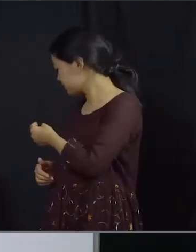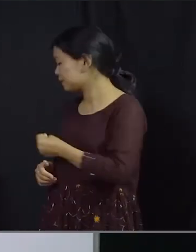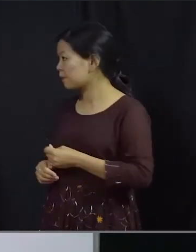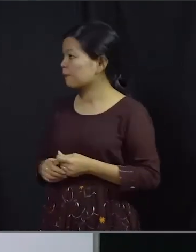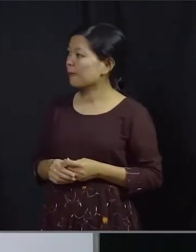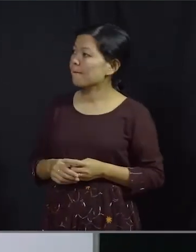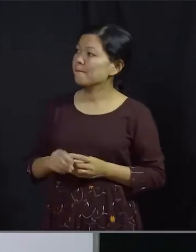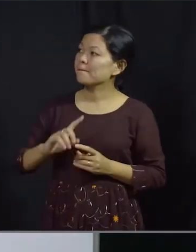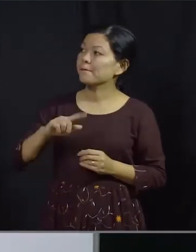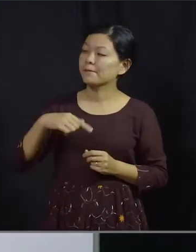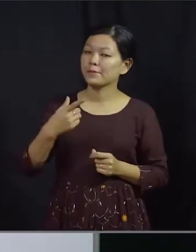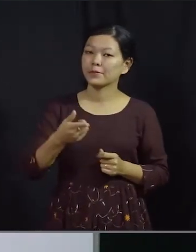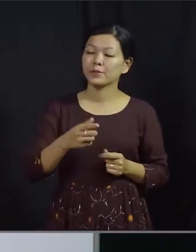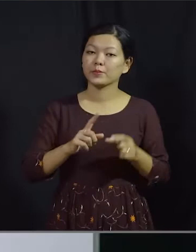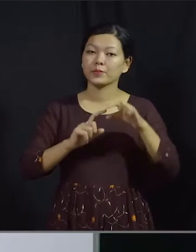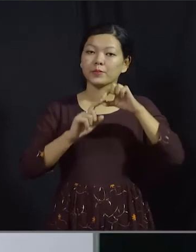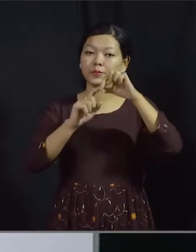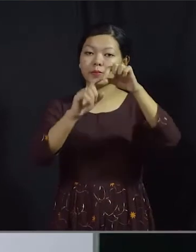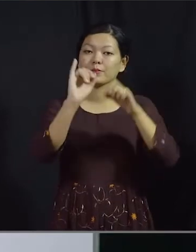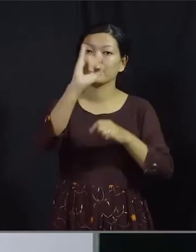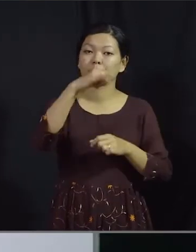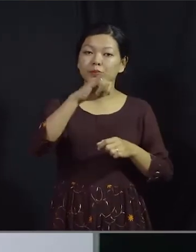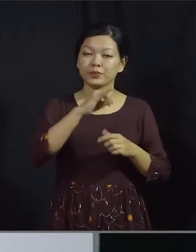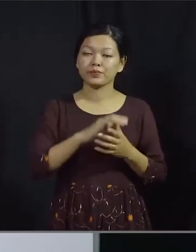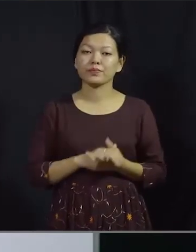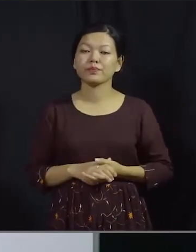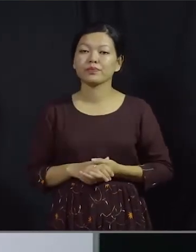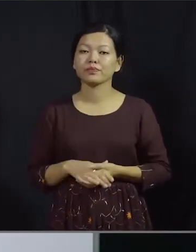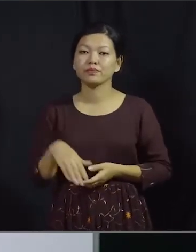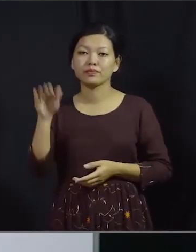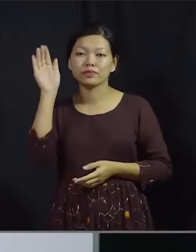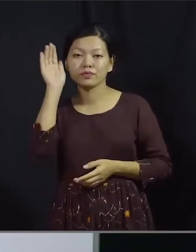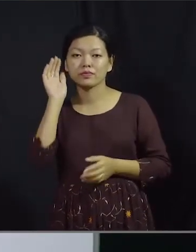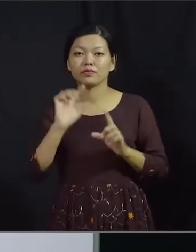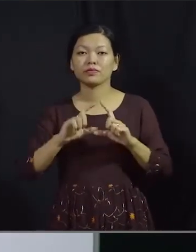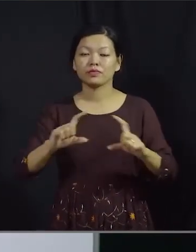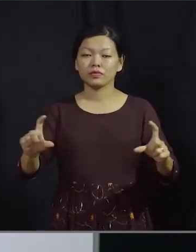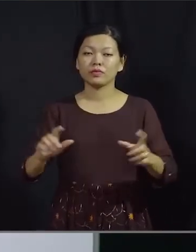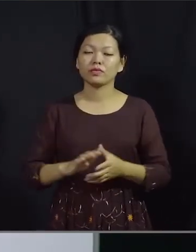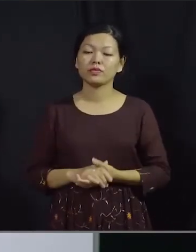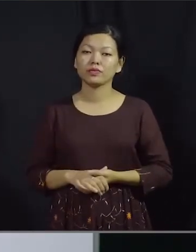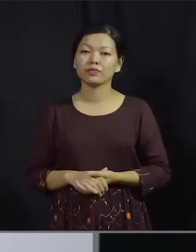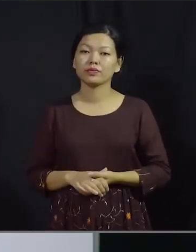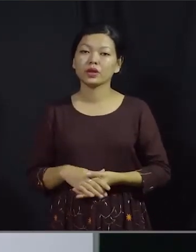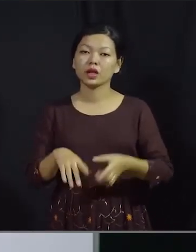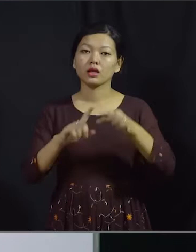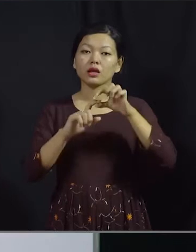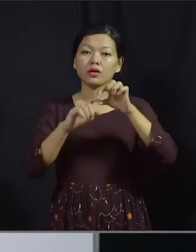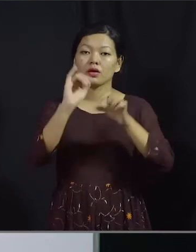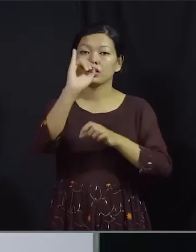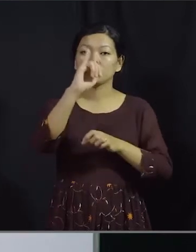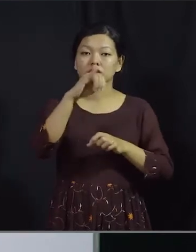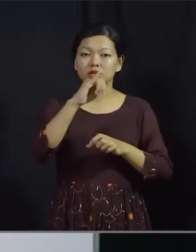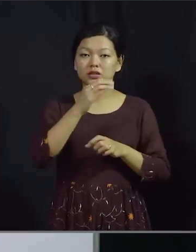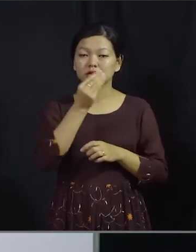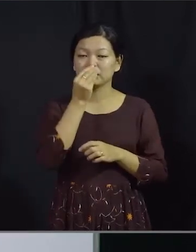Next is, we'll go to question number 6. Listen carefully. This question number 6 is very easy. At the same